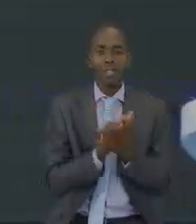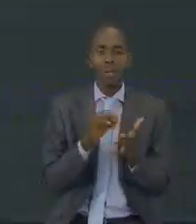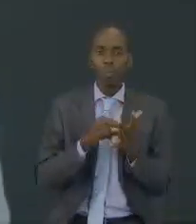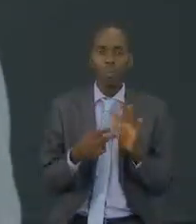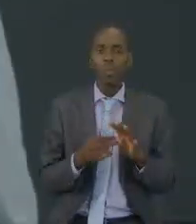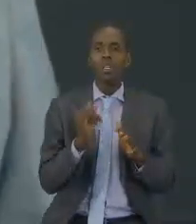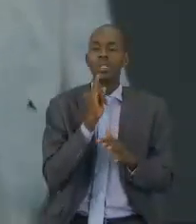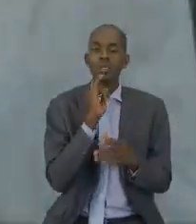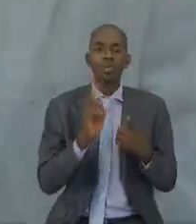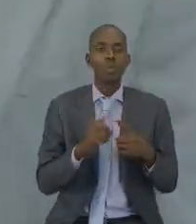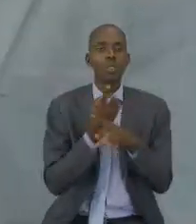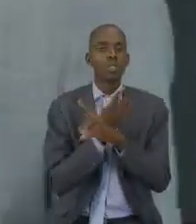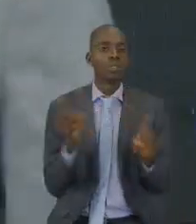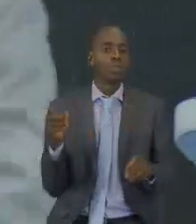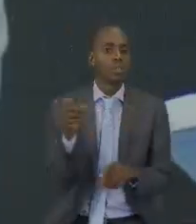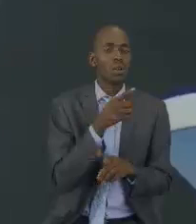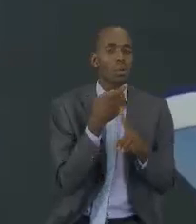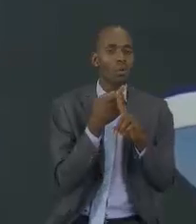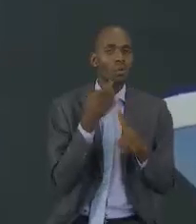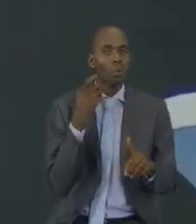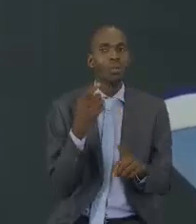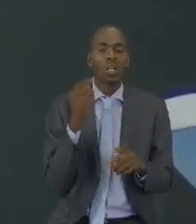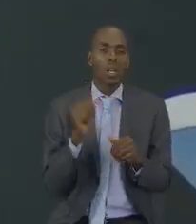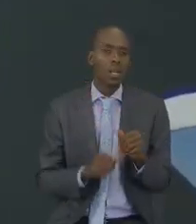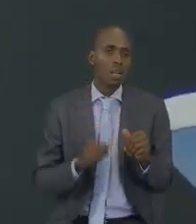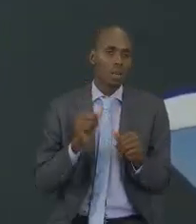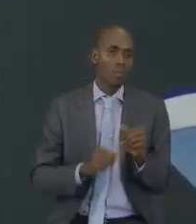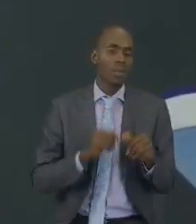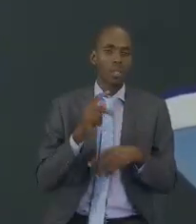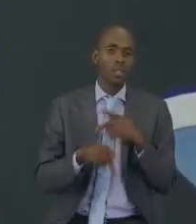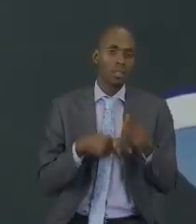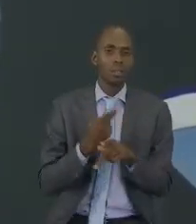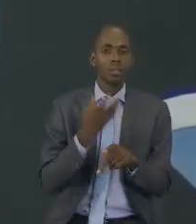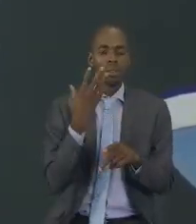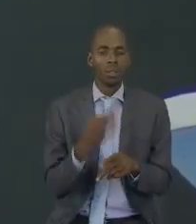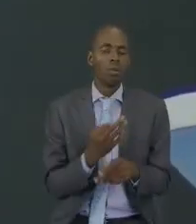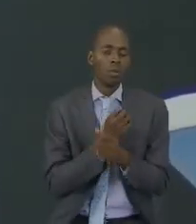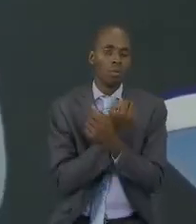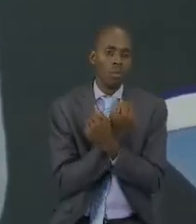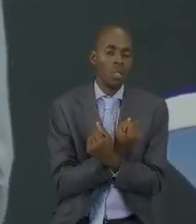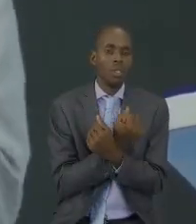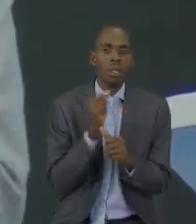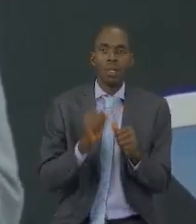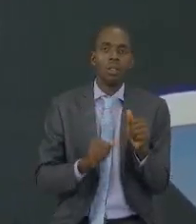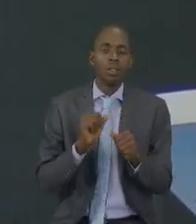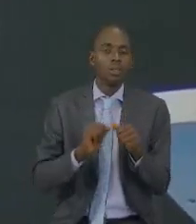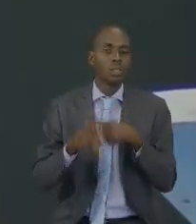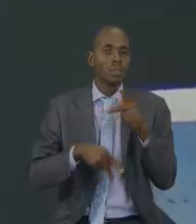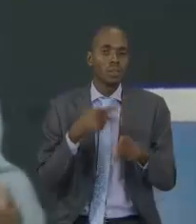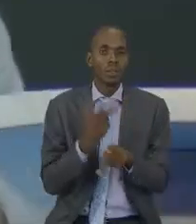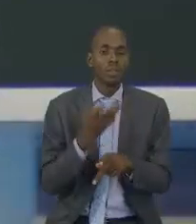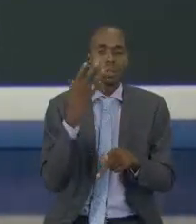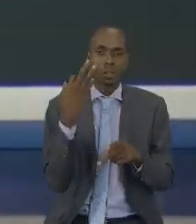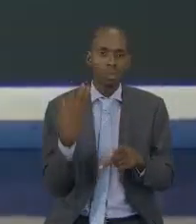to deliver them from every form of bondage, every form of captivity.